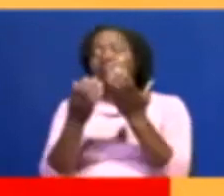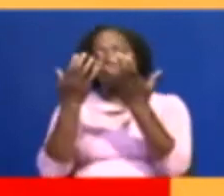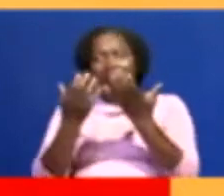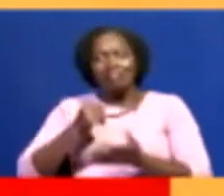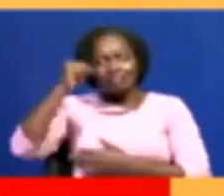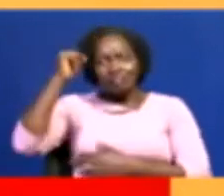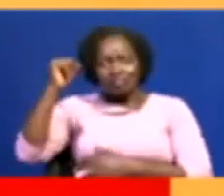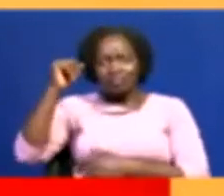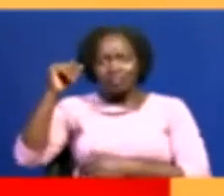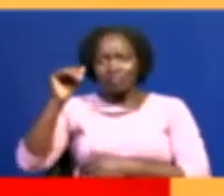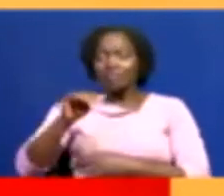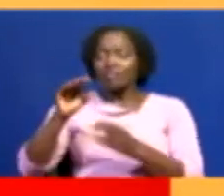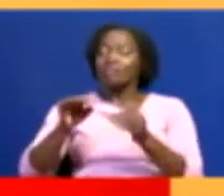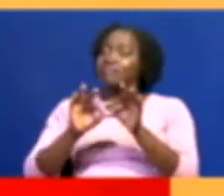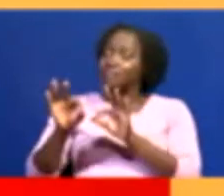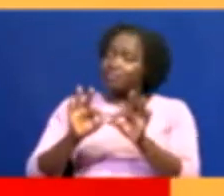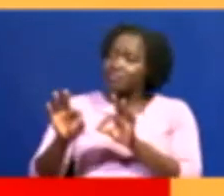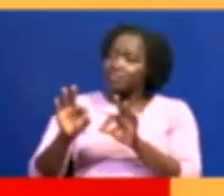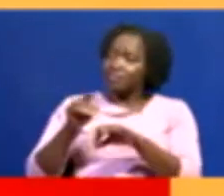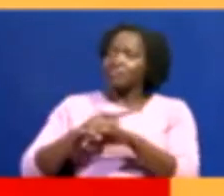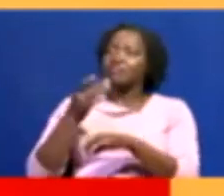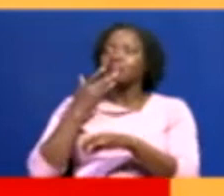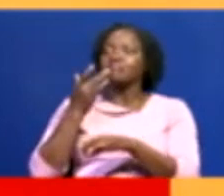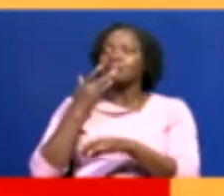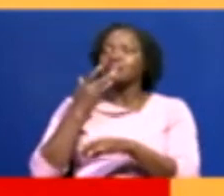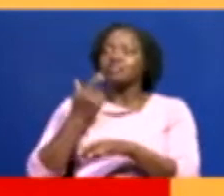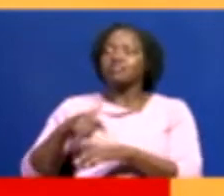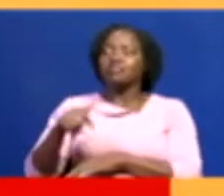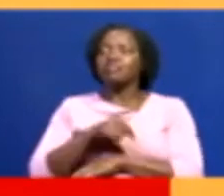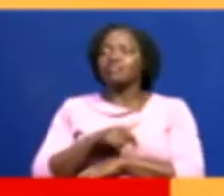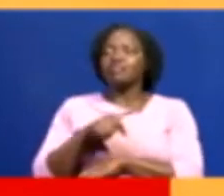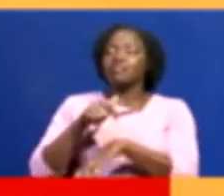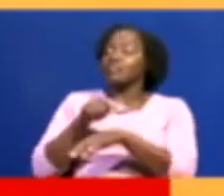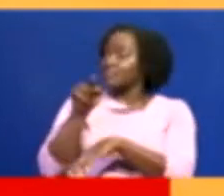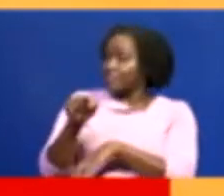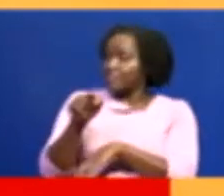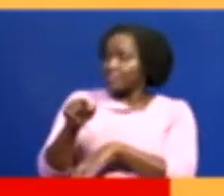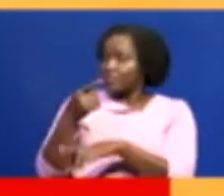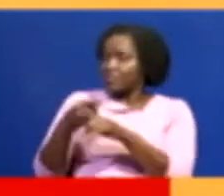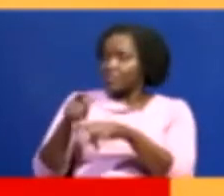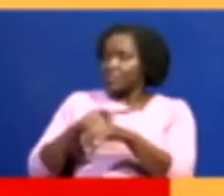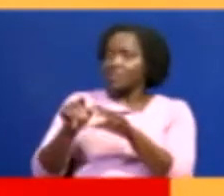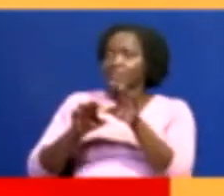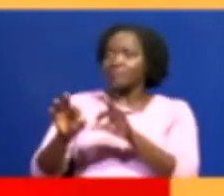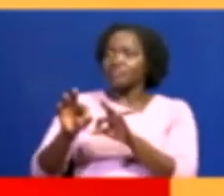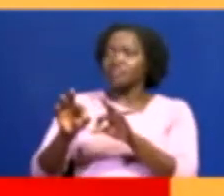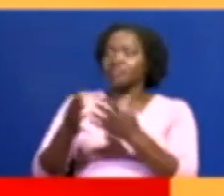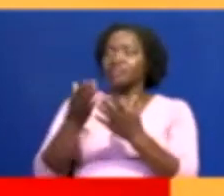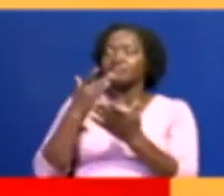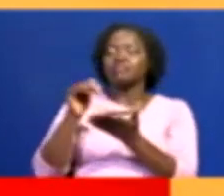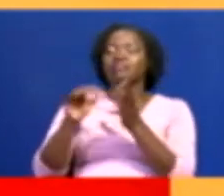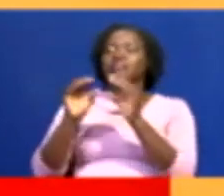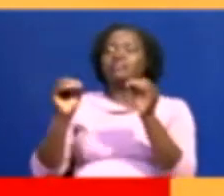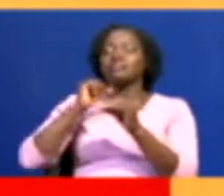political, that we give explanations when they are favorable to us at that particular time. Mm-hmm. But when that explanation ceases to be favorable